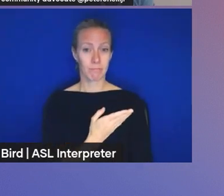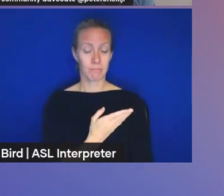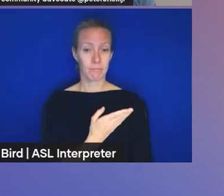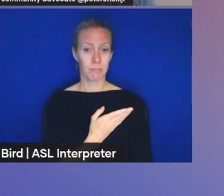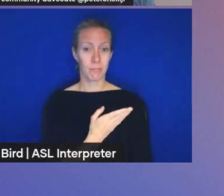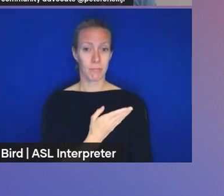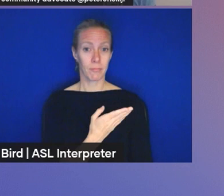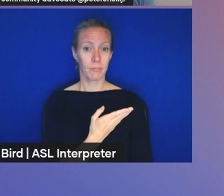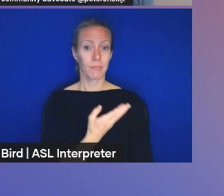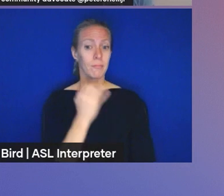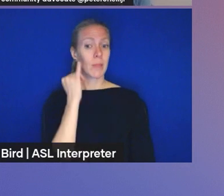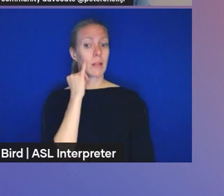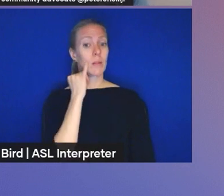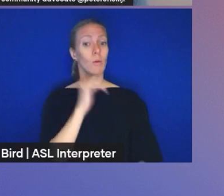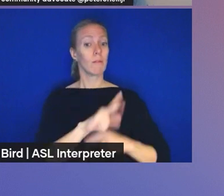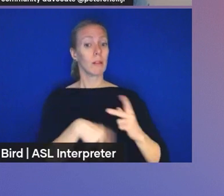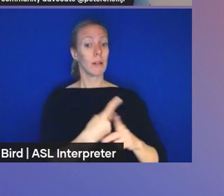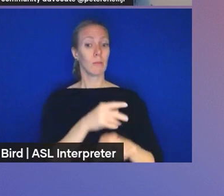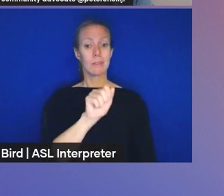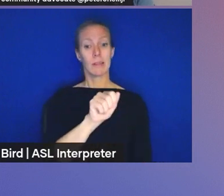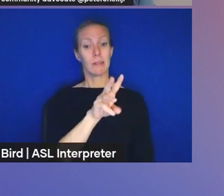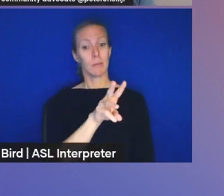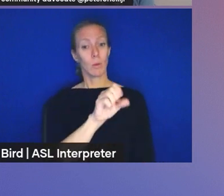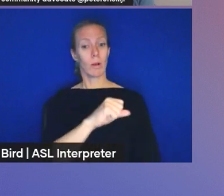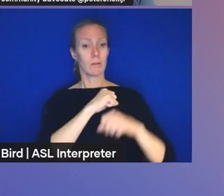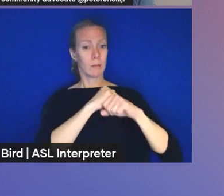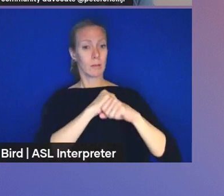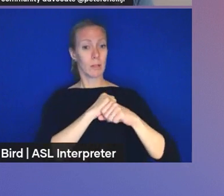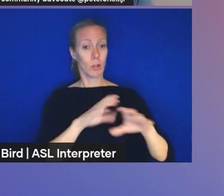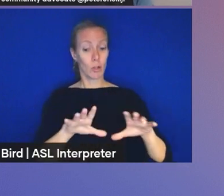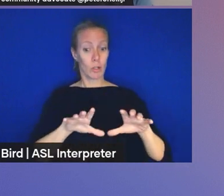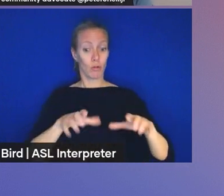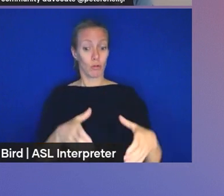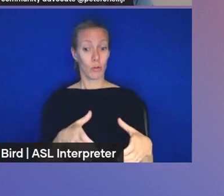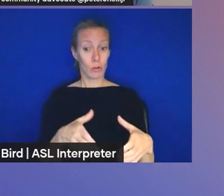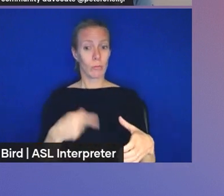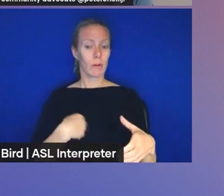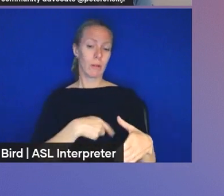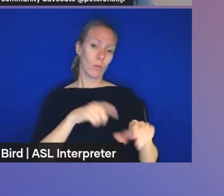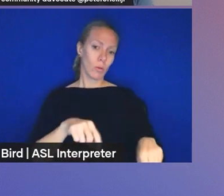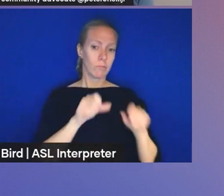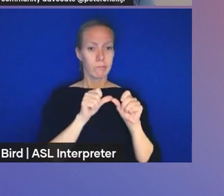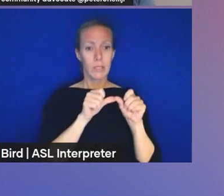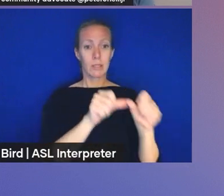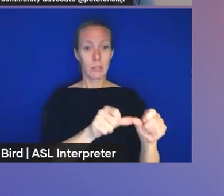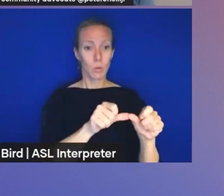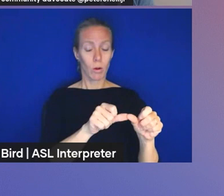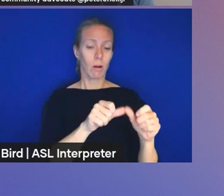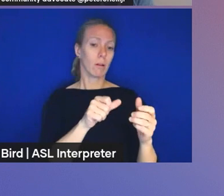And so if the type is an AWS security group, then we continue on and keep checking it.